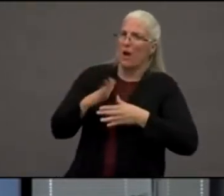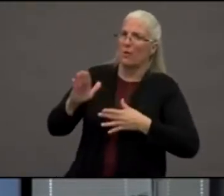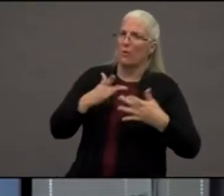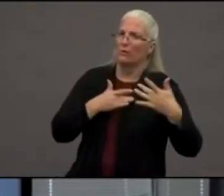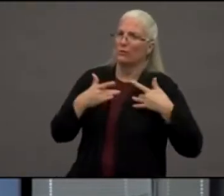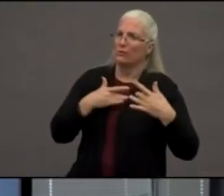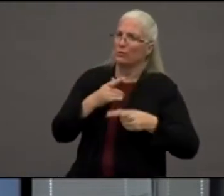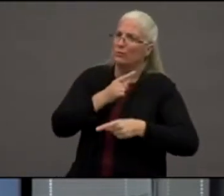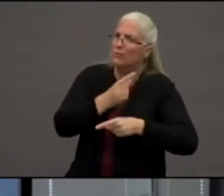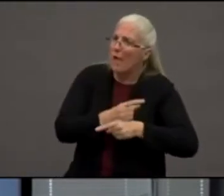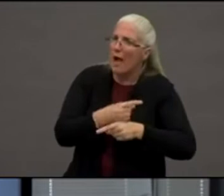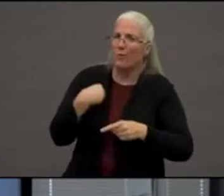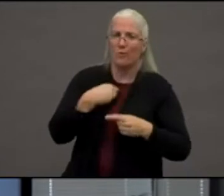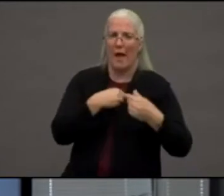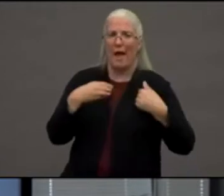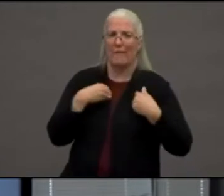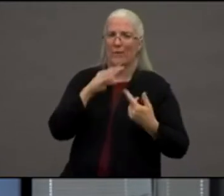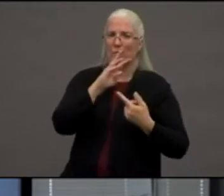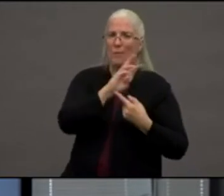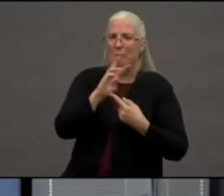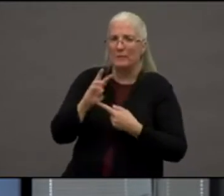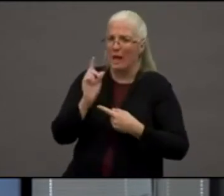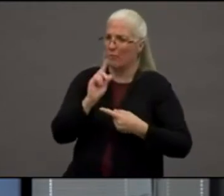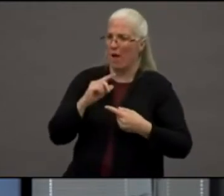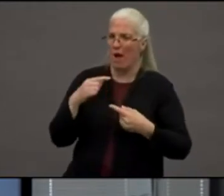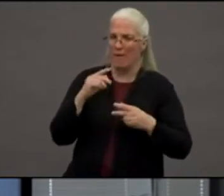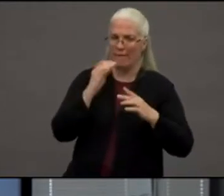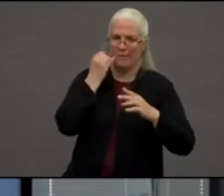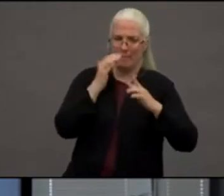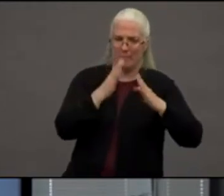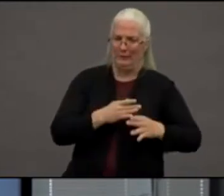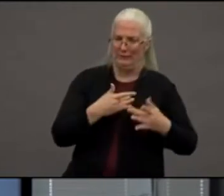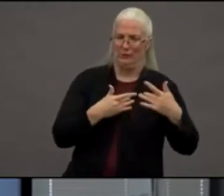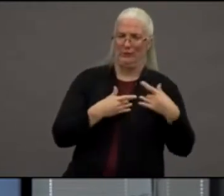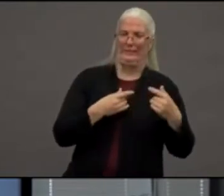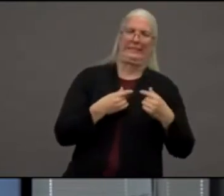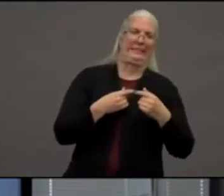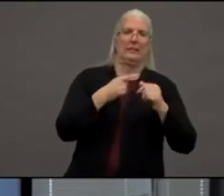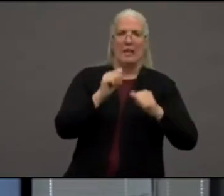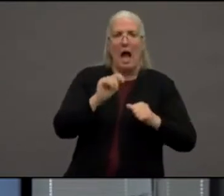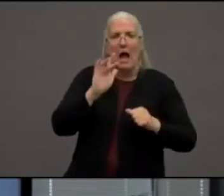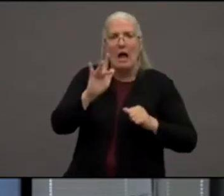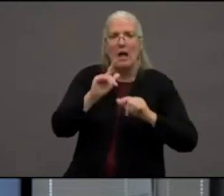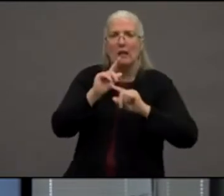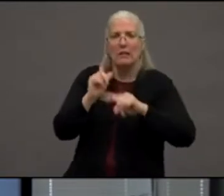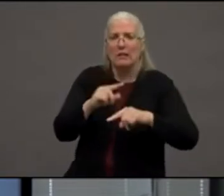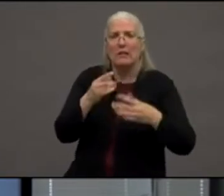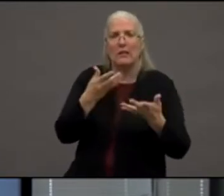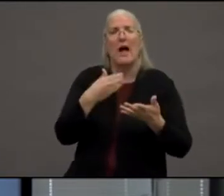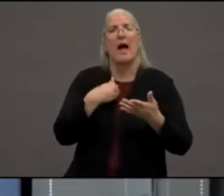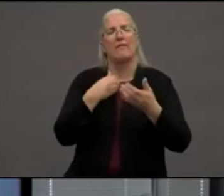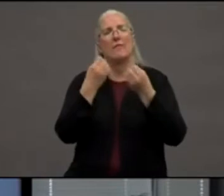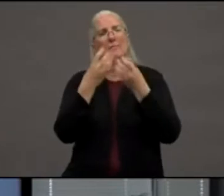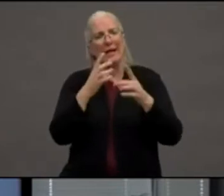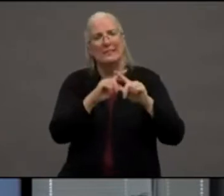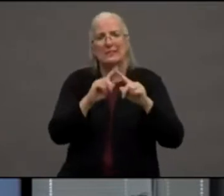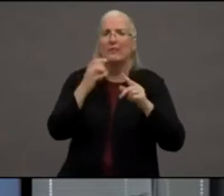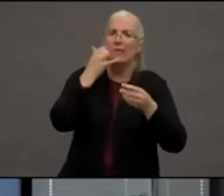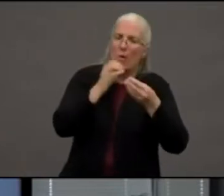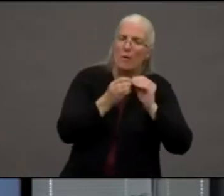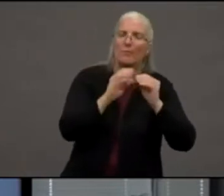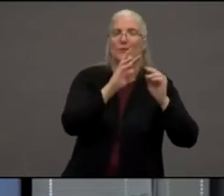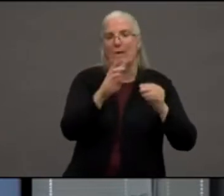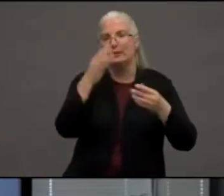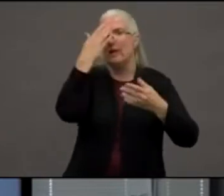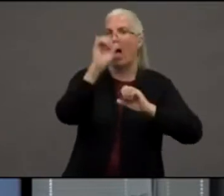a site you can go to, and Luis is going to put that up Yes. on the screen. So many numbers and I know. websites that are coming up, and